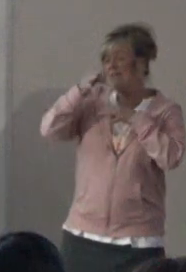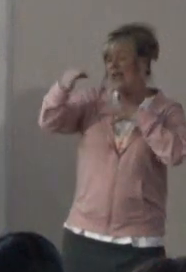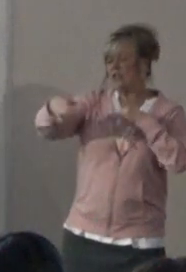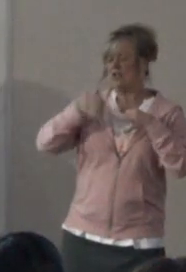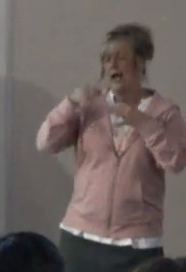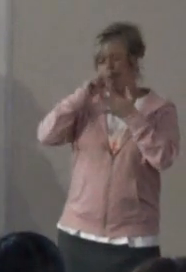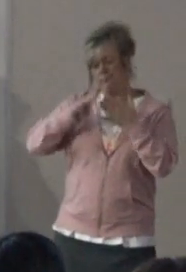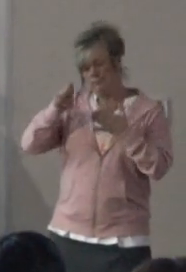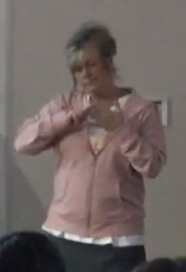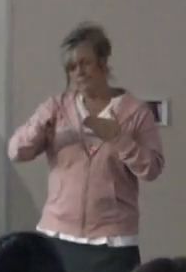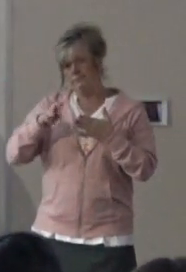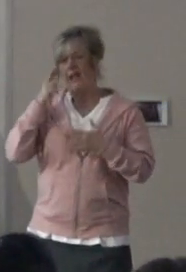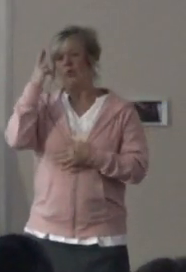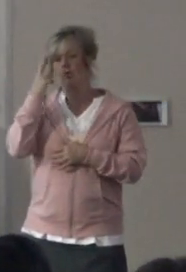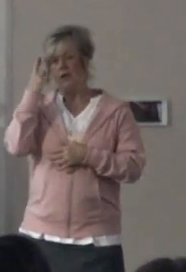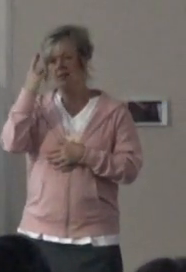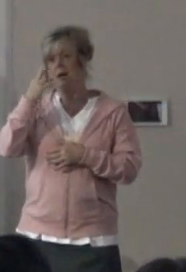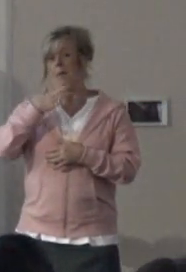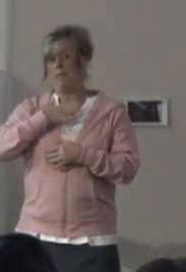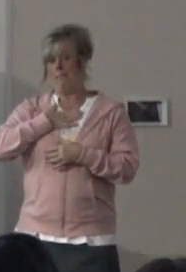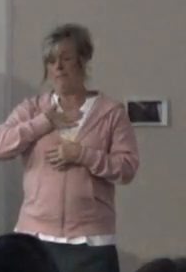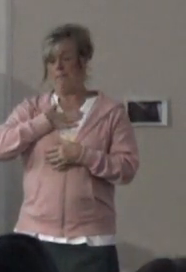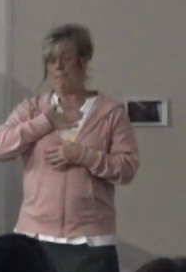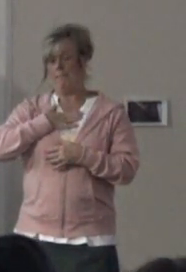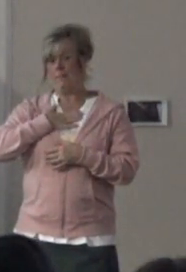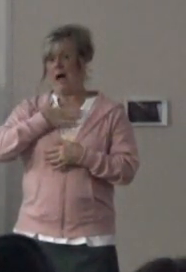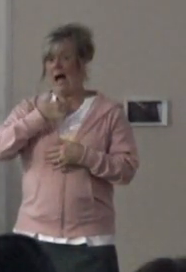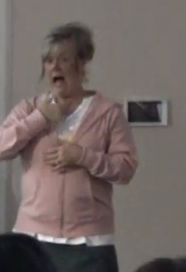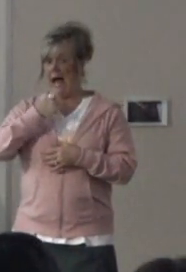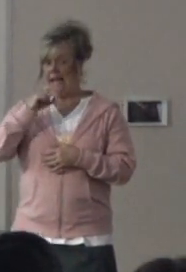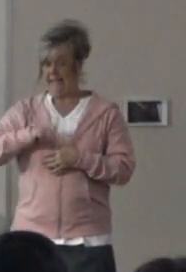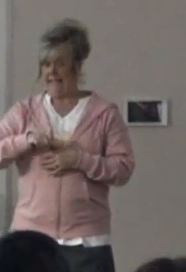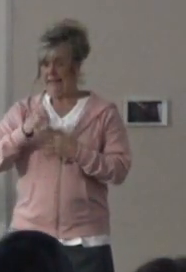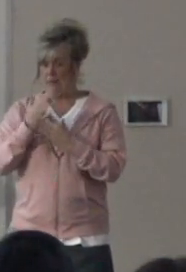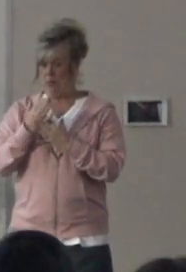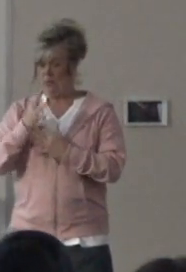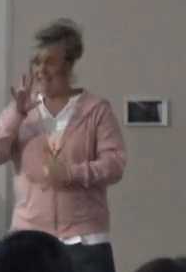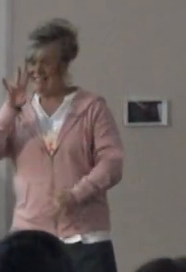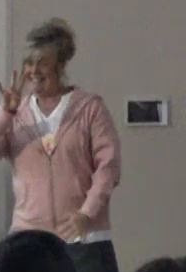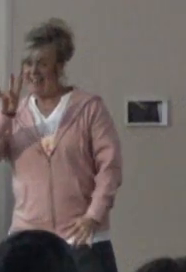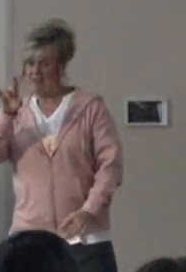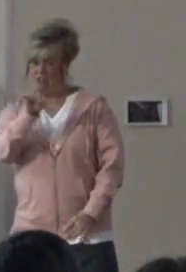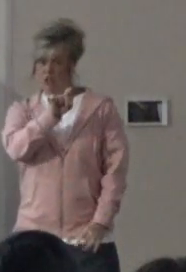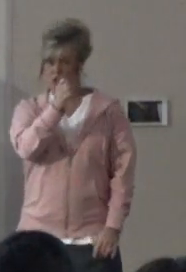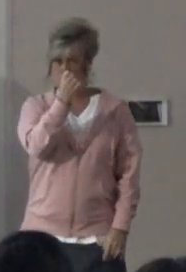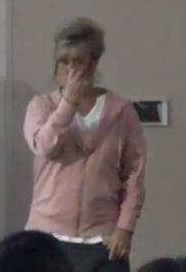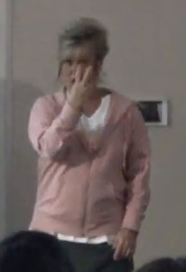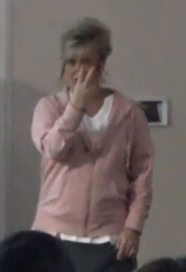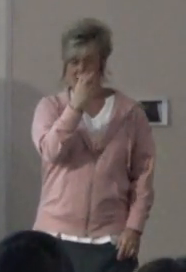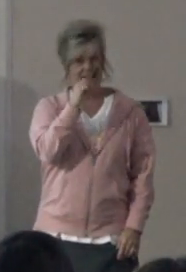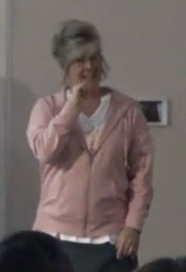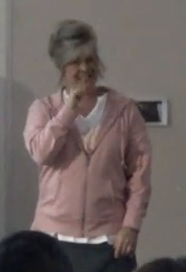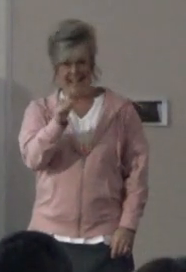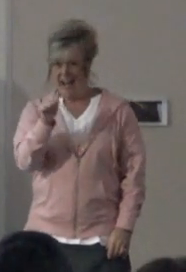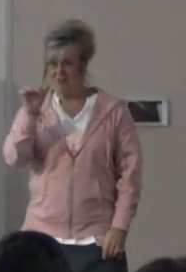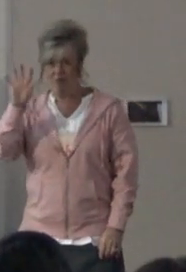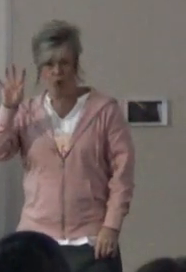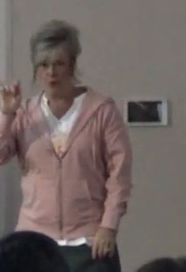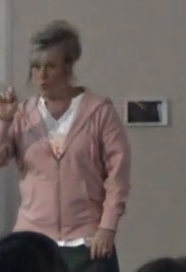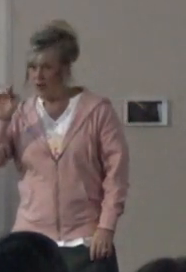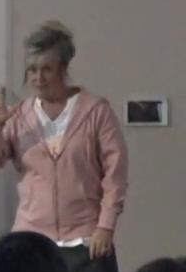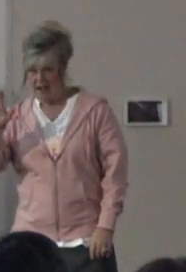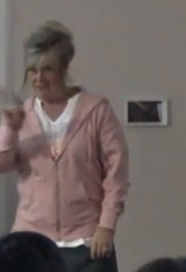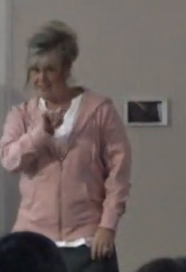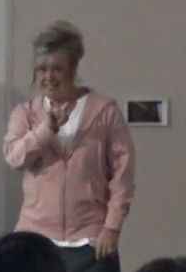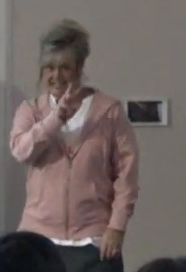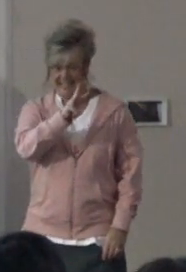did some research and realized my Arduino needed between 7 to 12 volts of power and not 4.5 or 6. So finally I